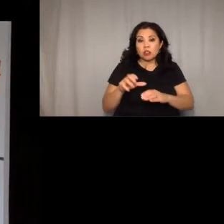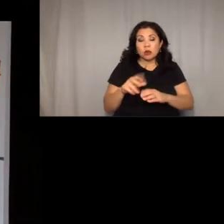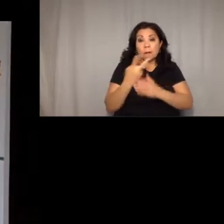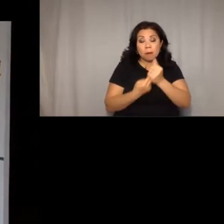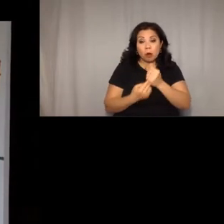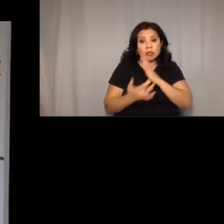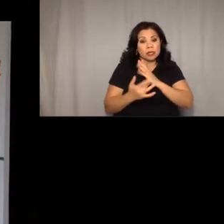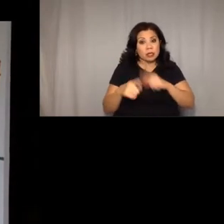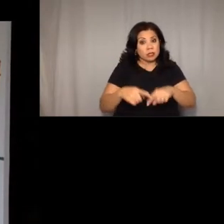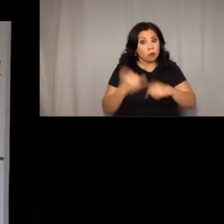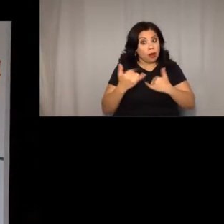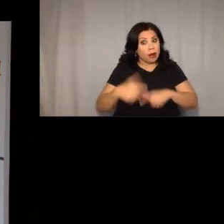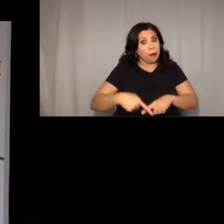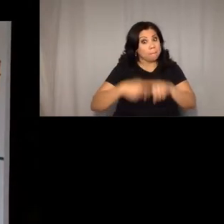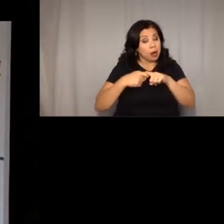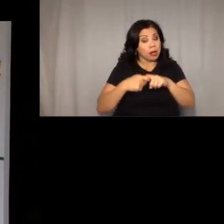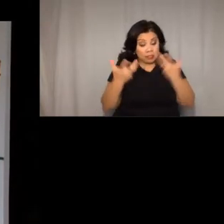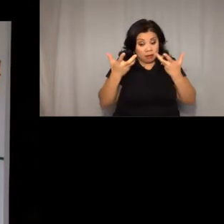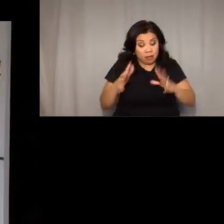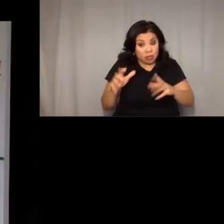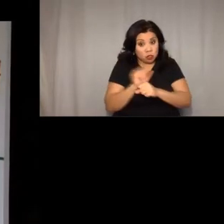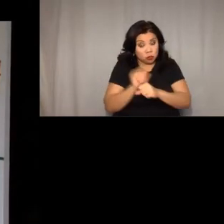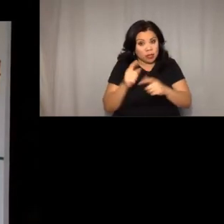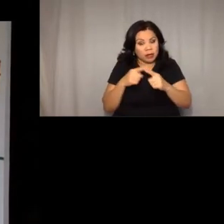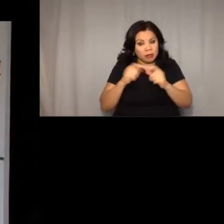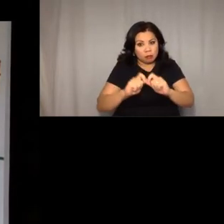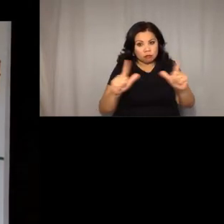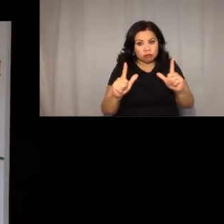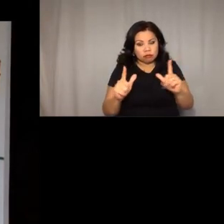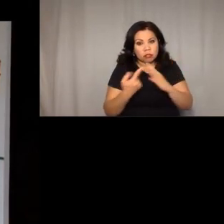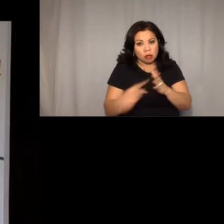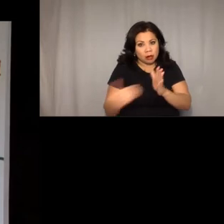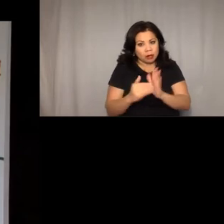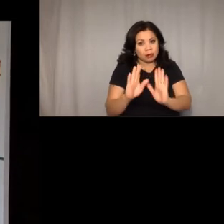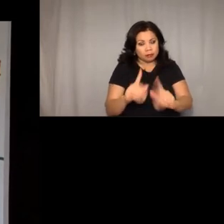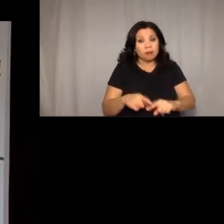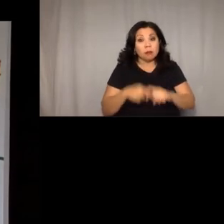4, pause it right now, finish those, and then come back. All right, pause it now.